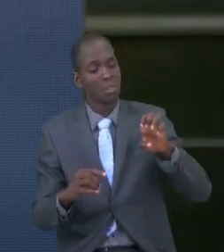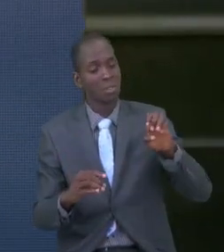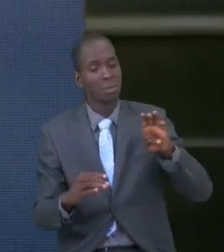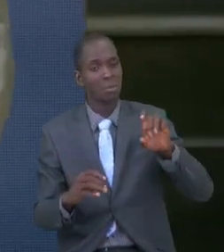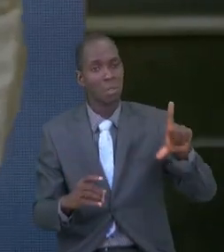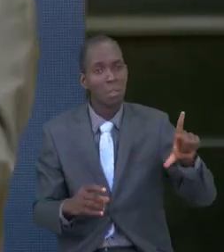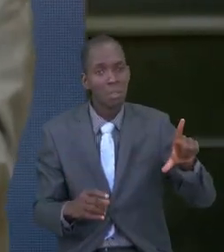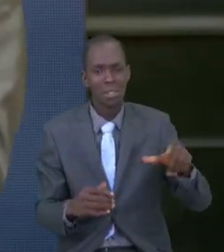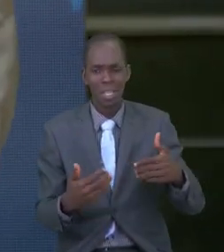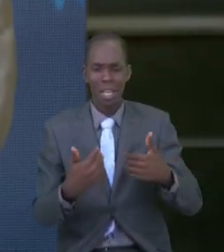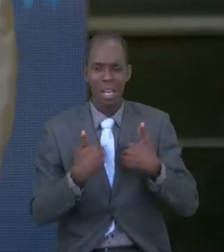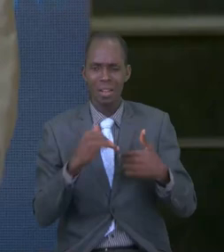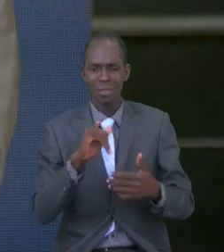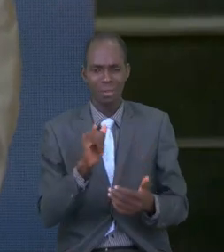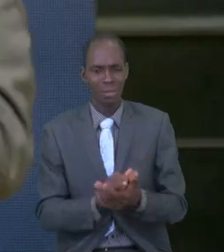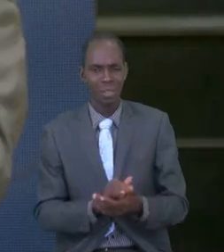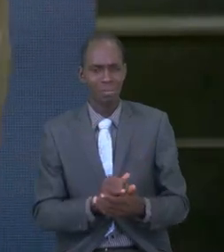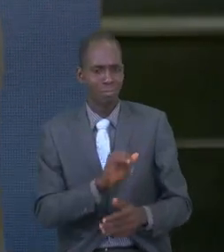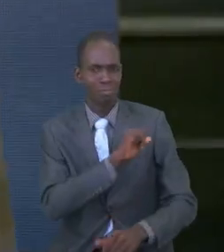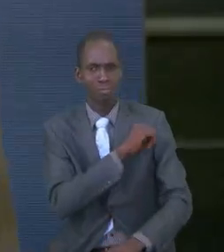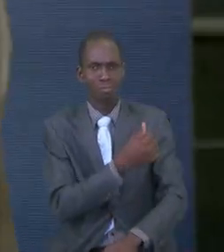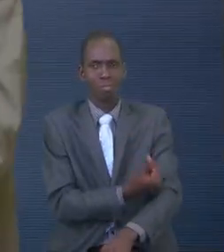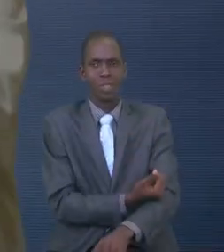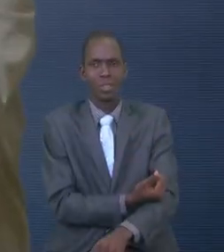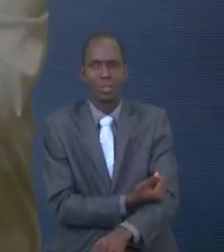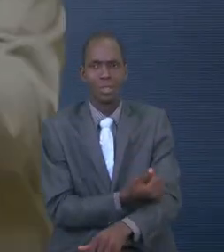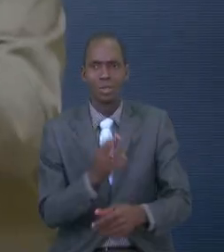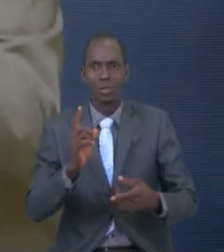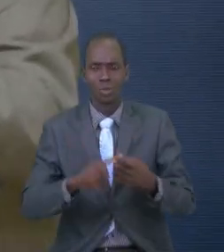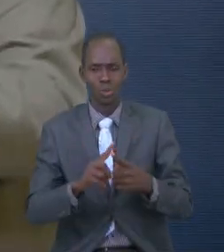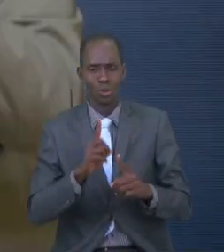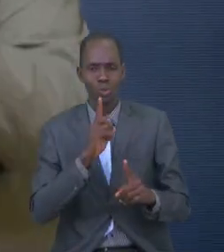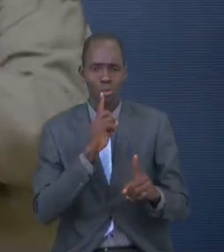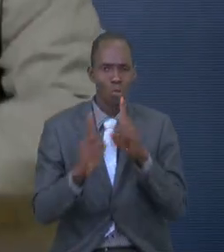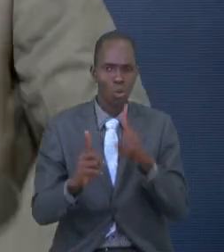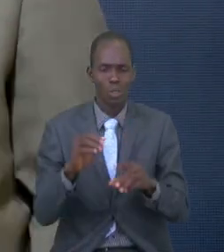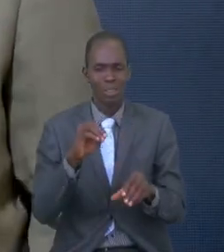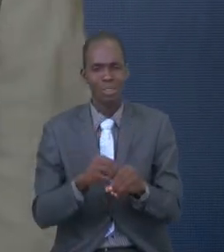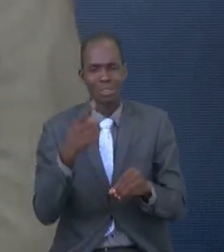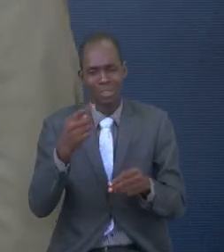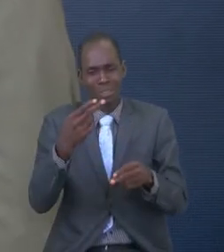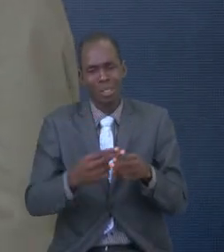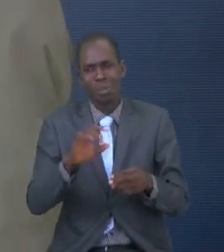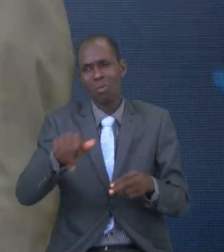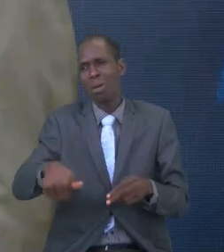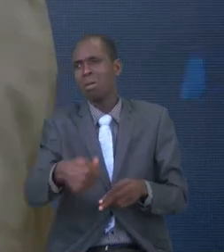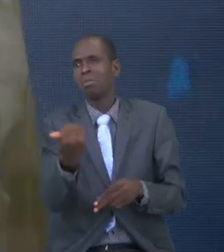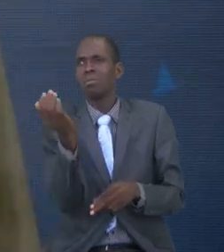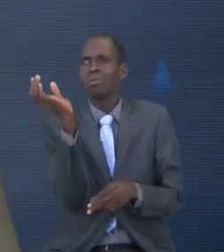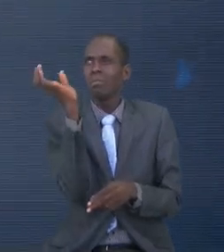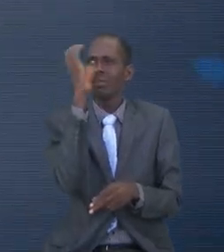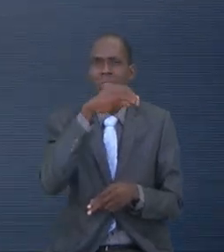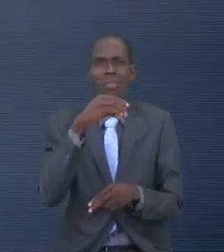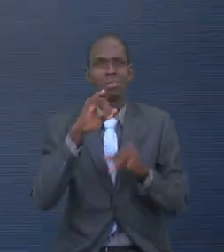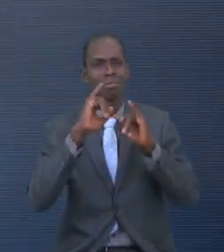having the audacity to talk in the name of a strange God, in the name